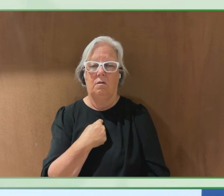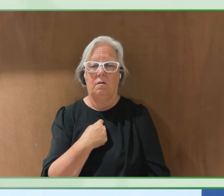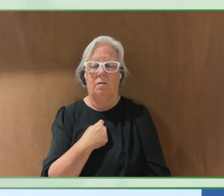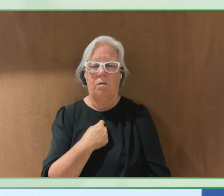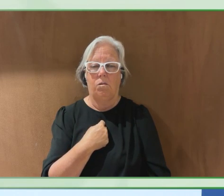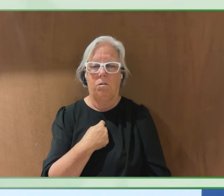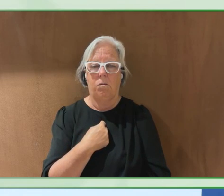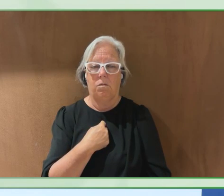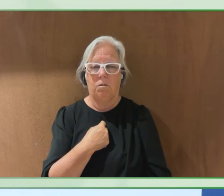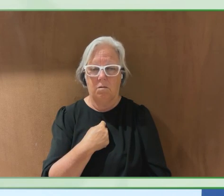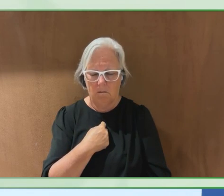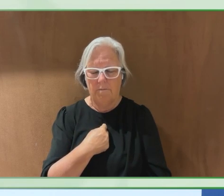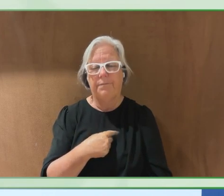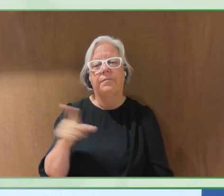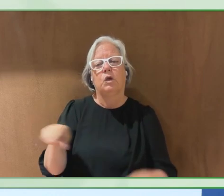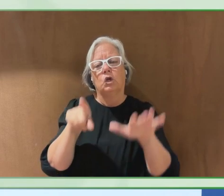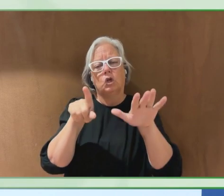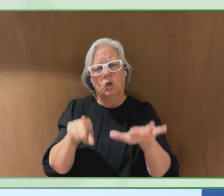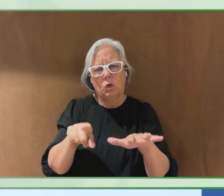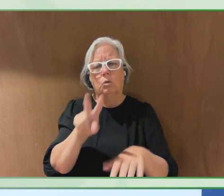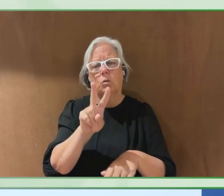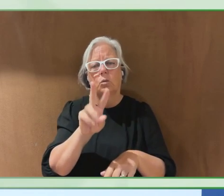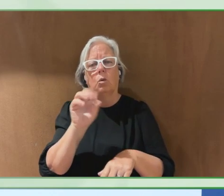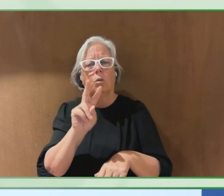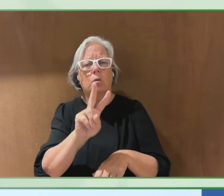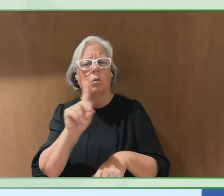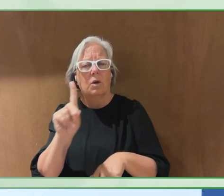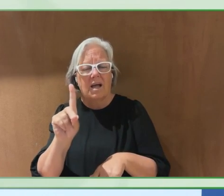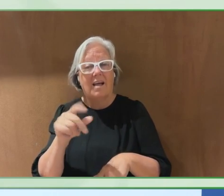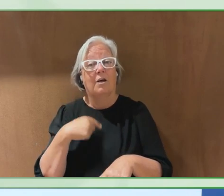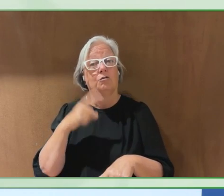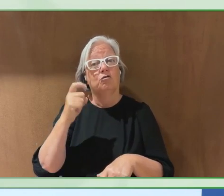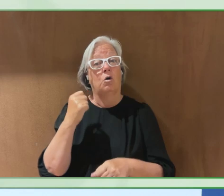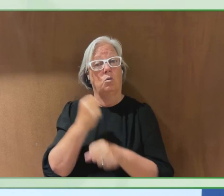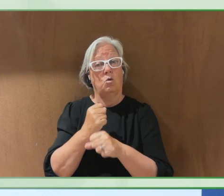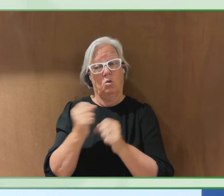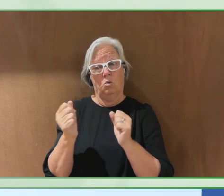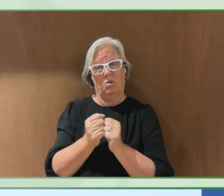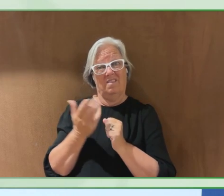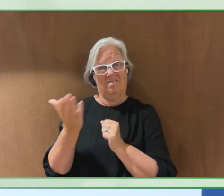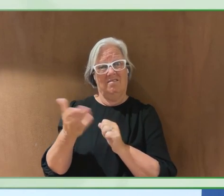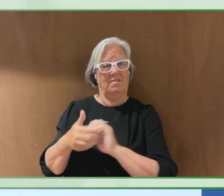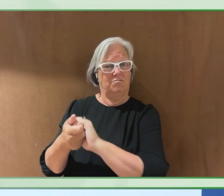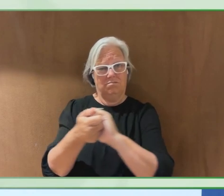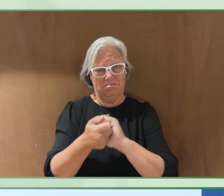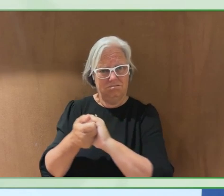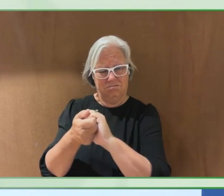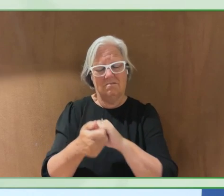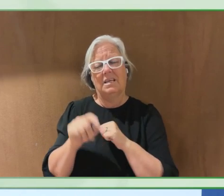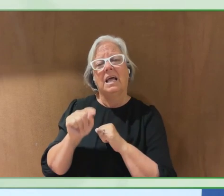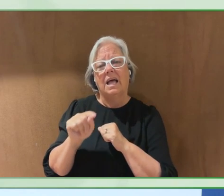In June 2021, I just started working with the foundation, and from that moment, a little more began to